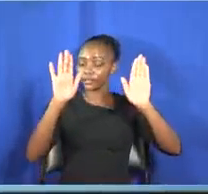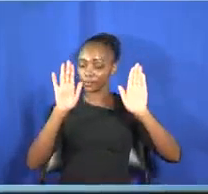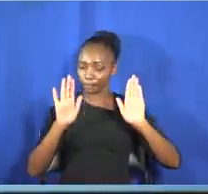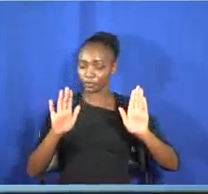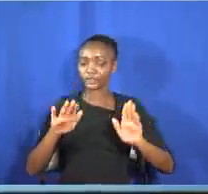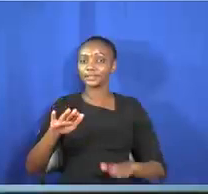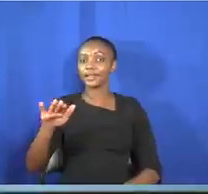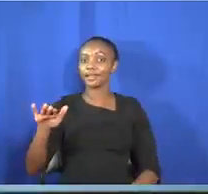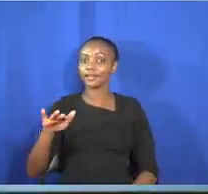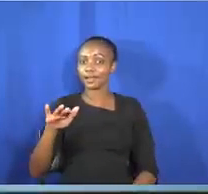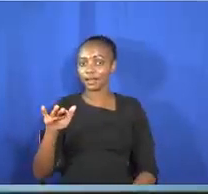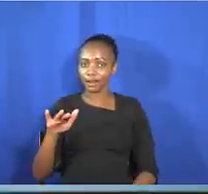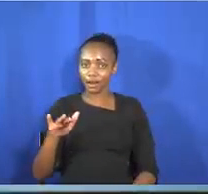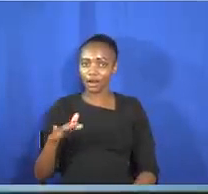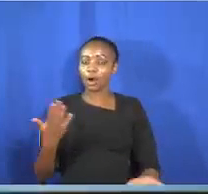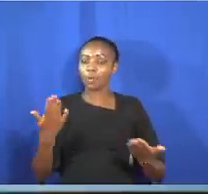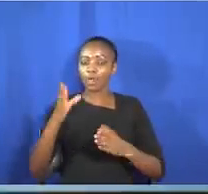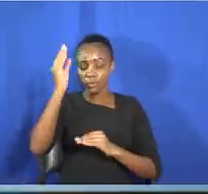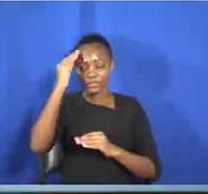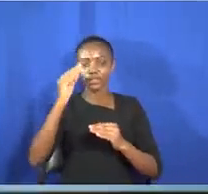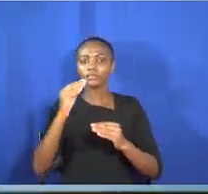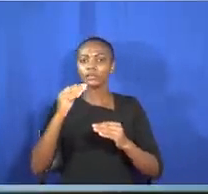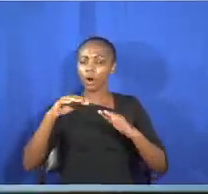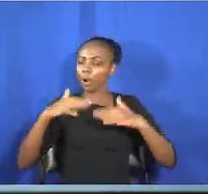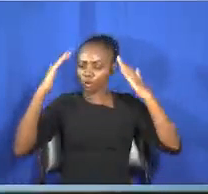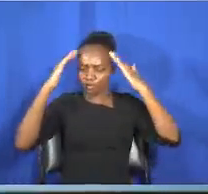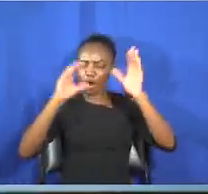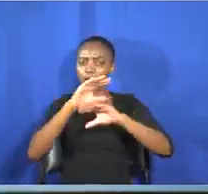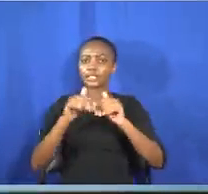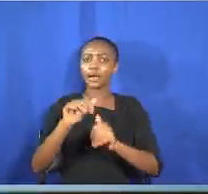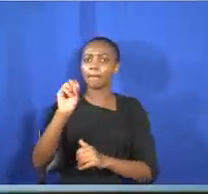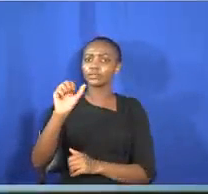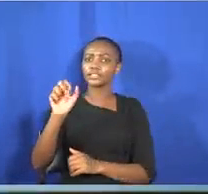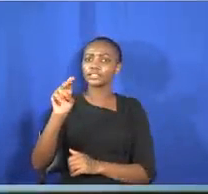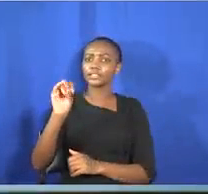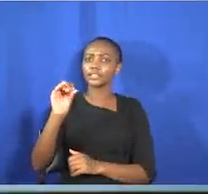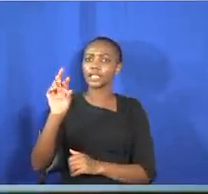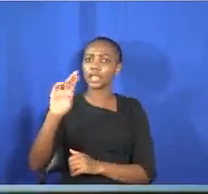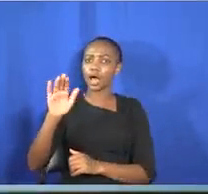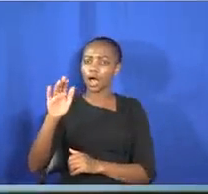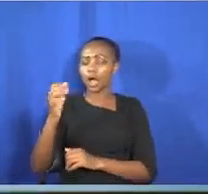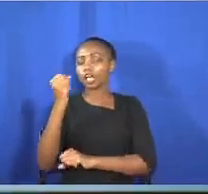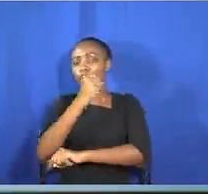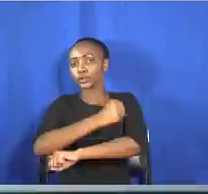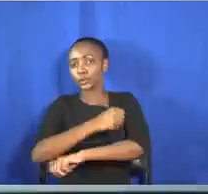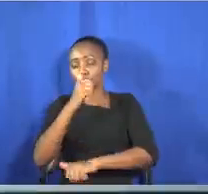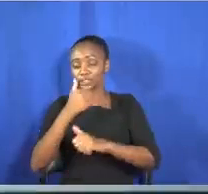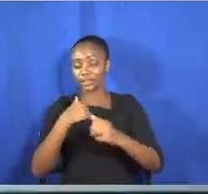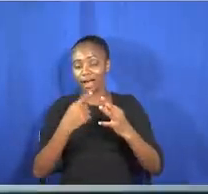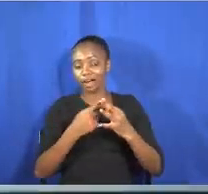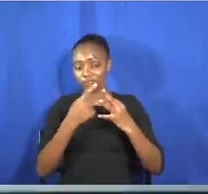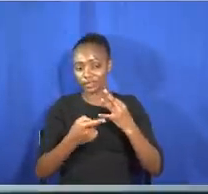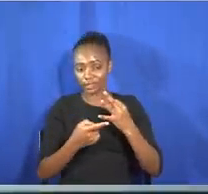this very, very important area also. We look at the senior school. The senior school will have